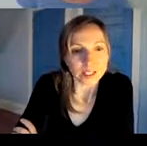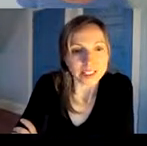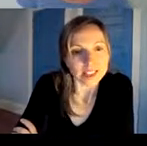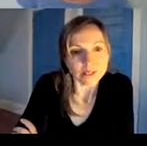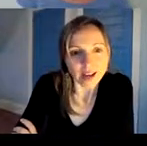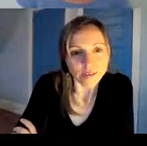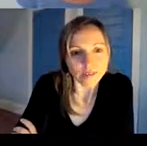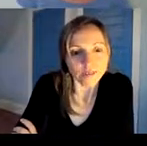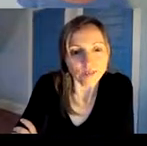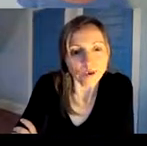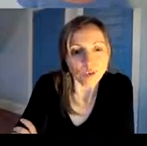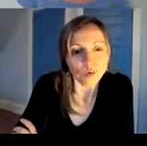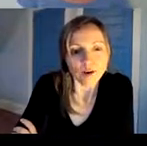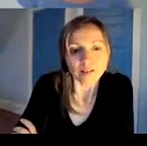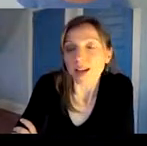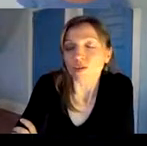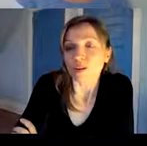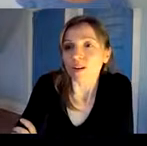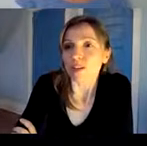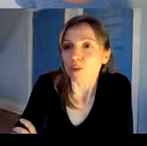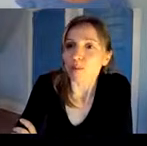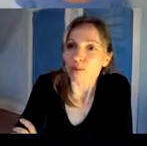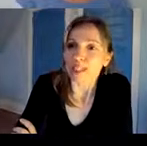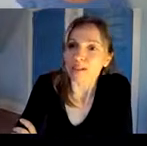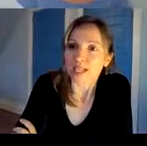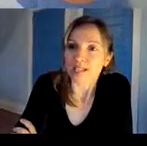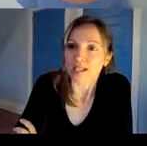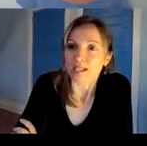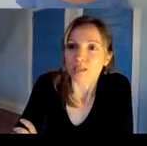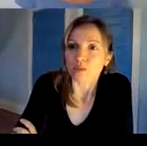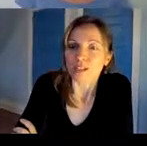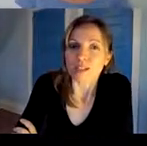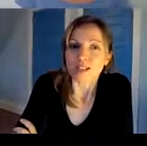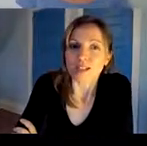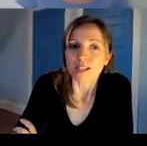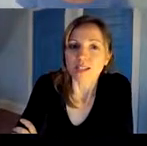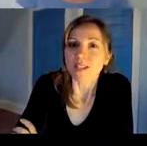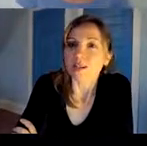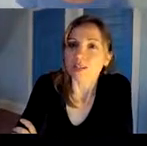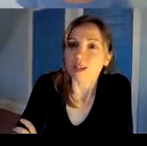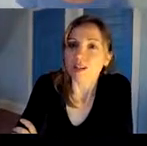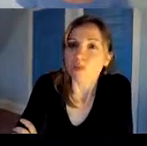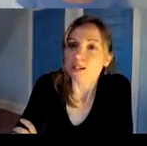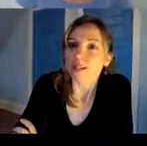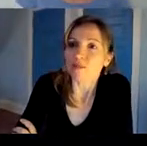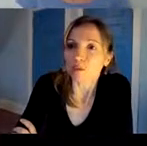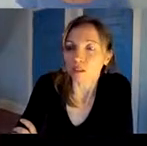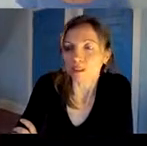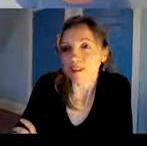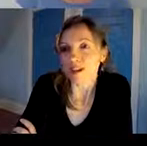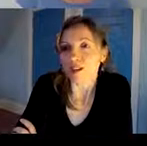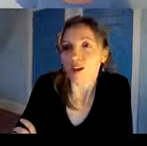They're early to leaf out or they drop their leaves late. So this gives them an edge because